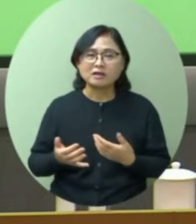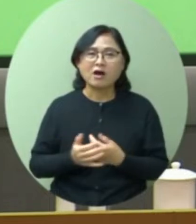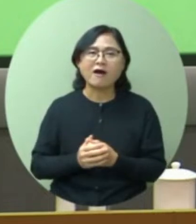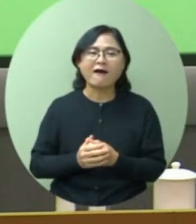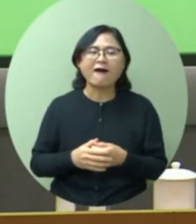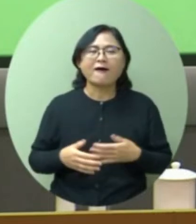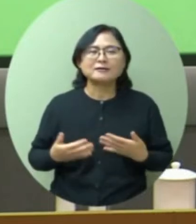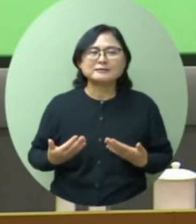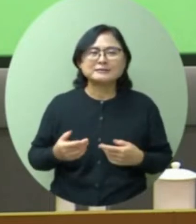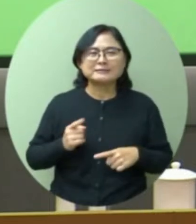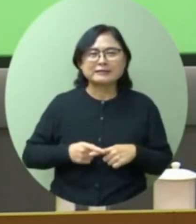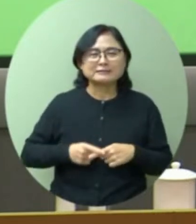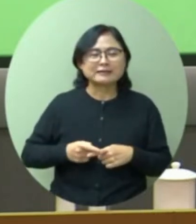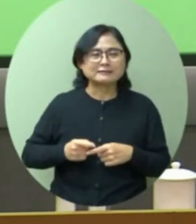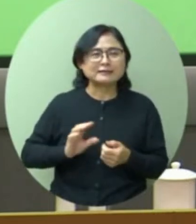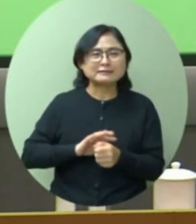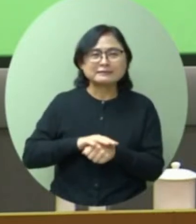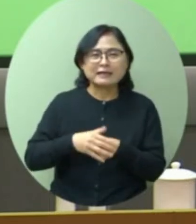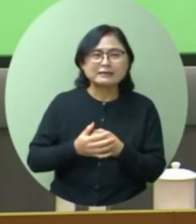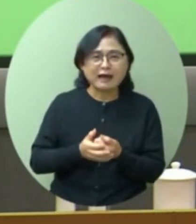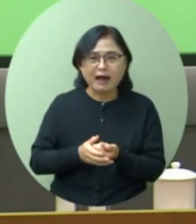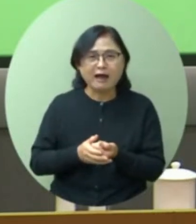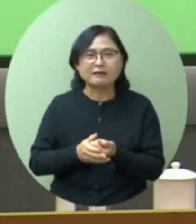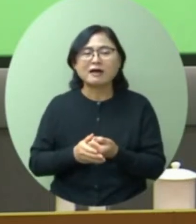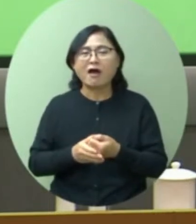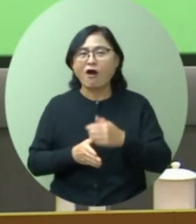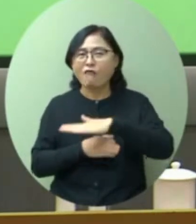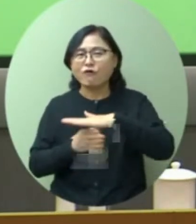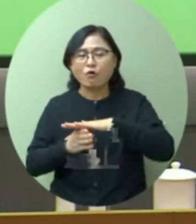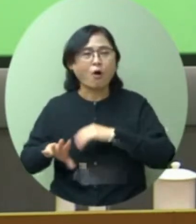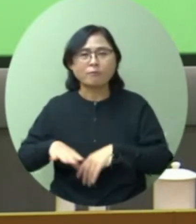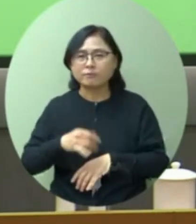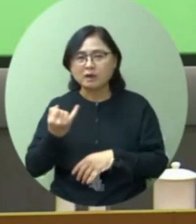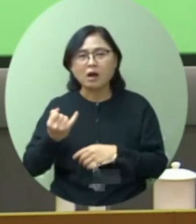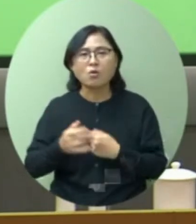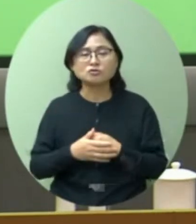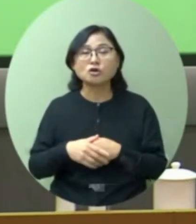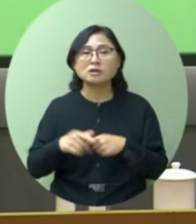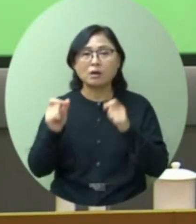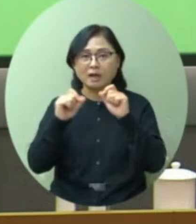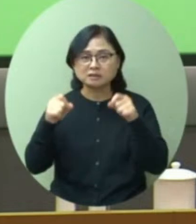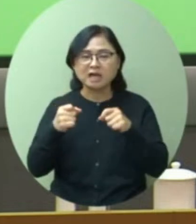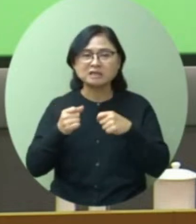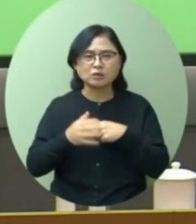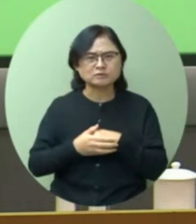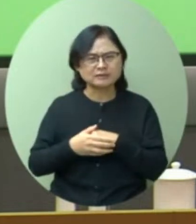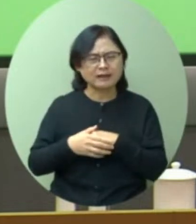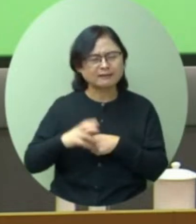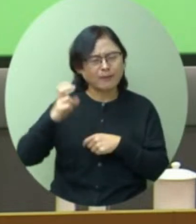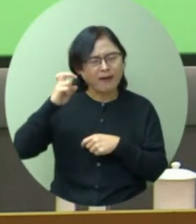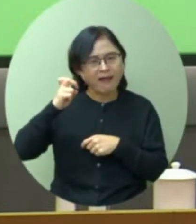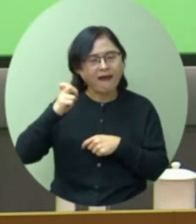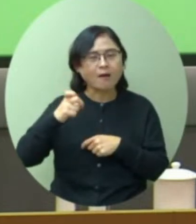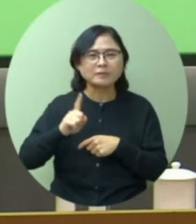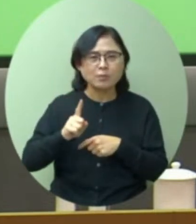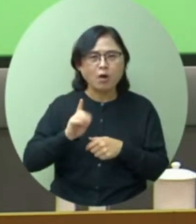to pragmatically address the problem. It's not easy, but I'm determined, and I think society